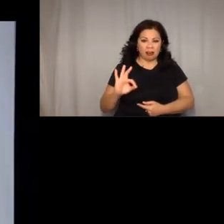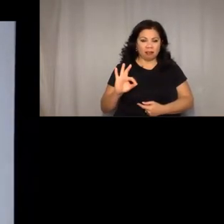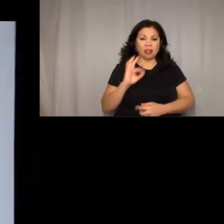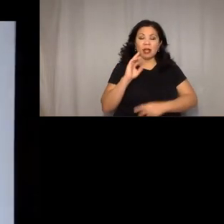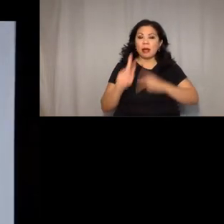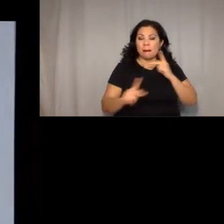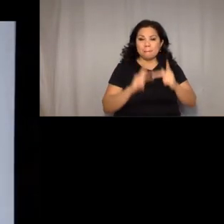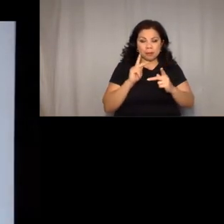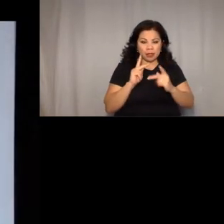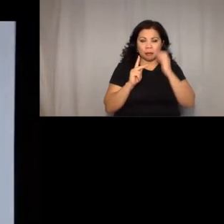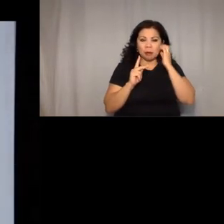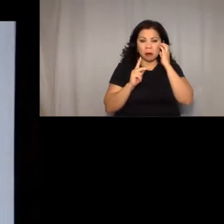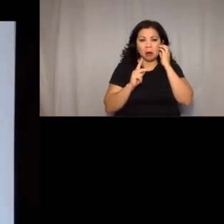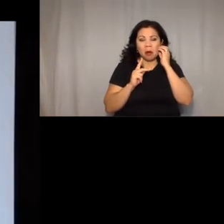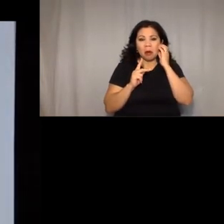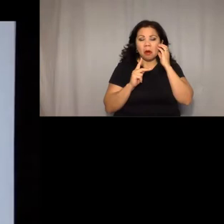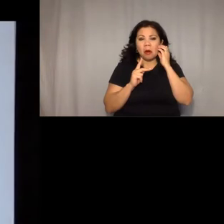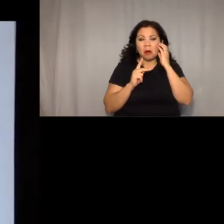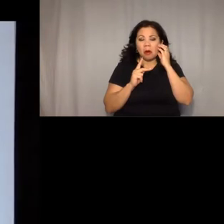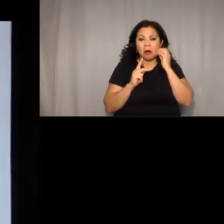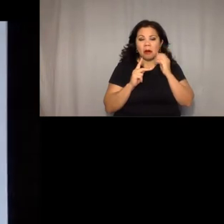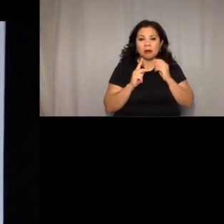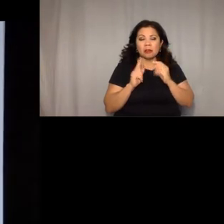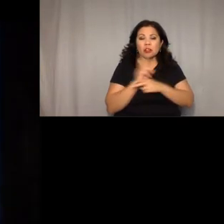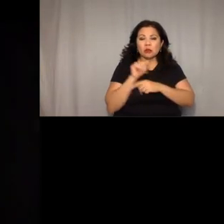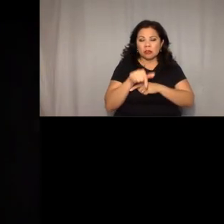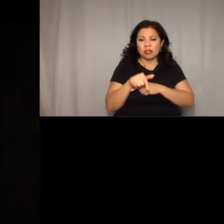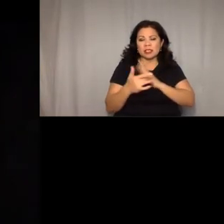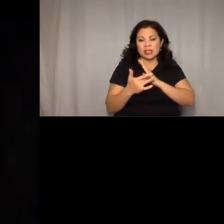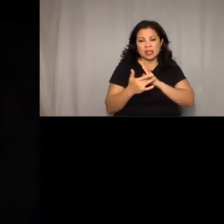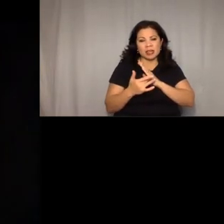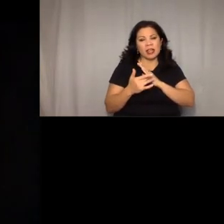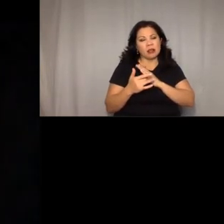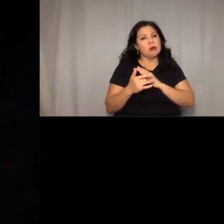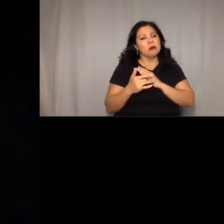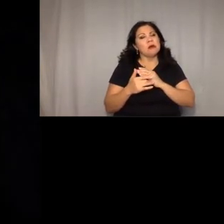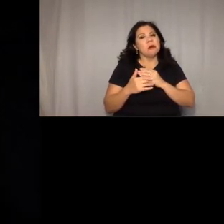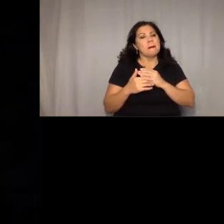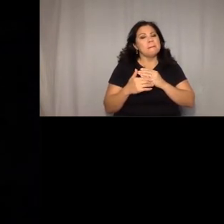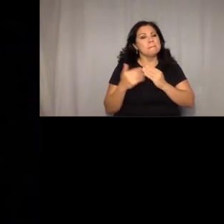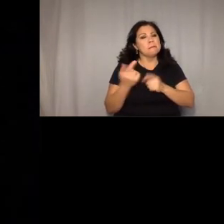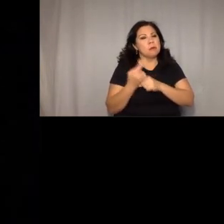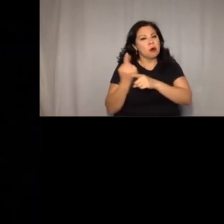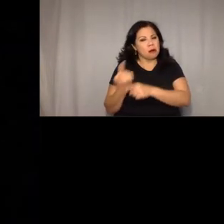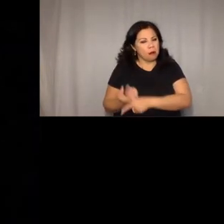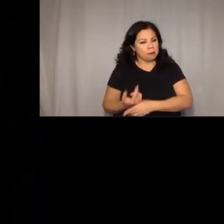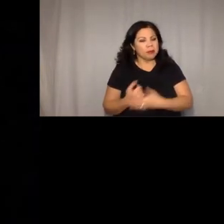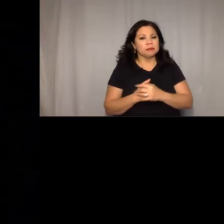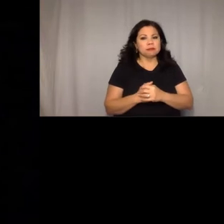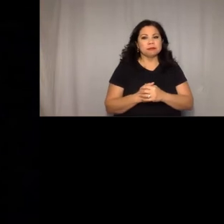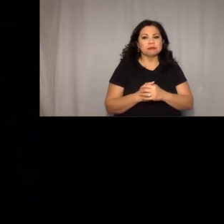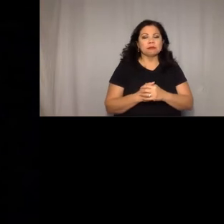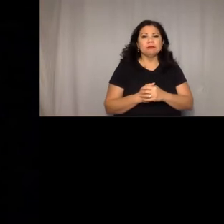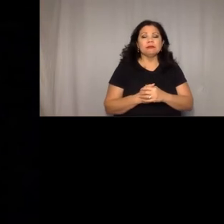usually get to this point. This is where we want you to get to. But if you're still practicing this, then using this way